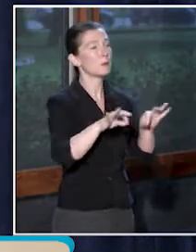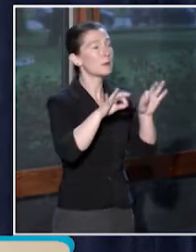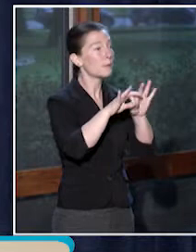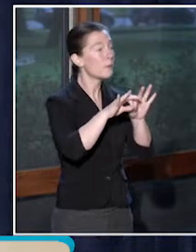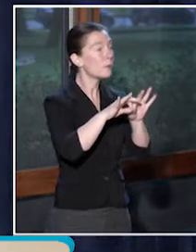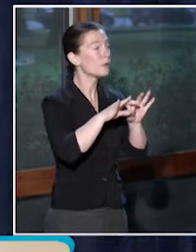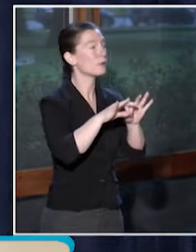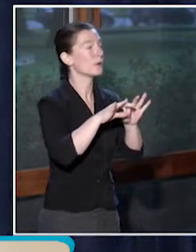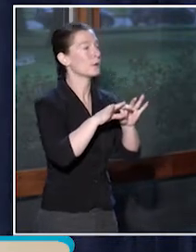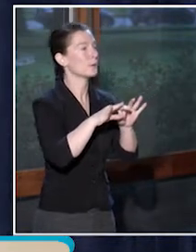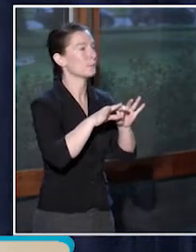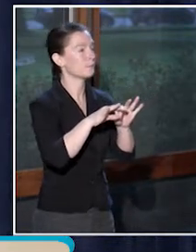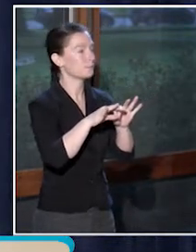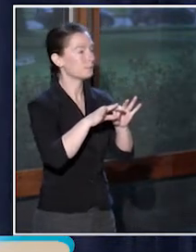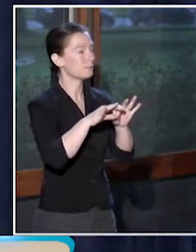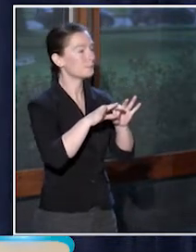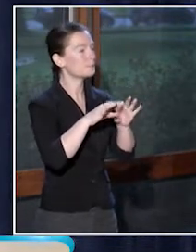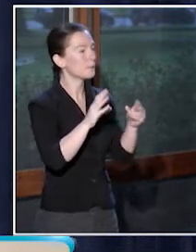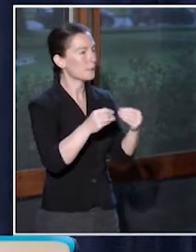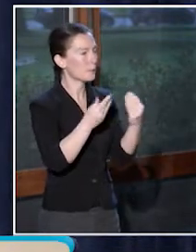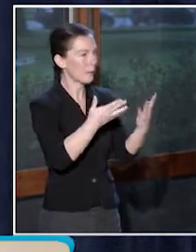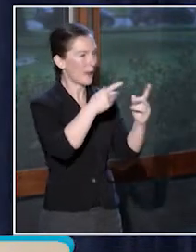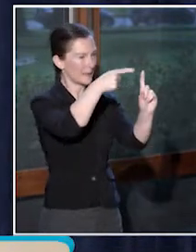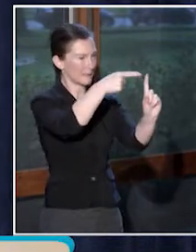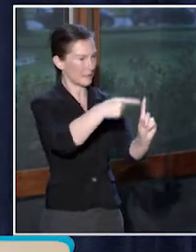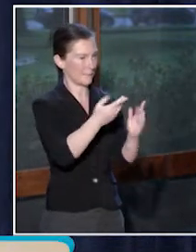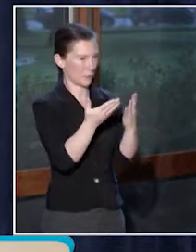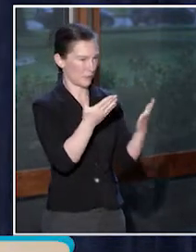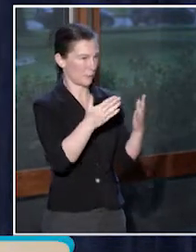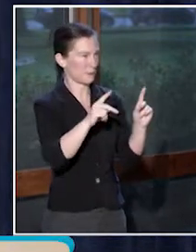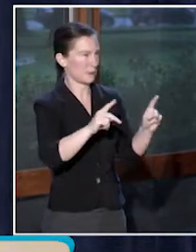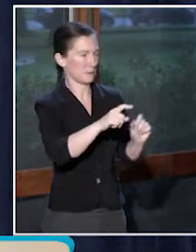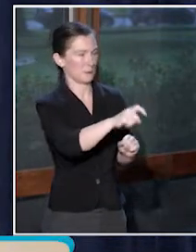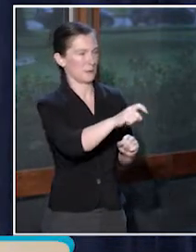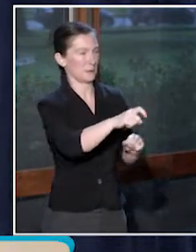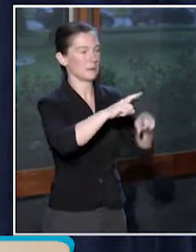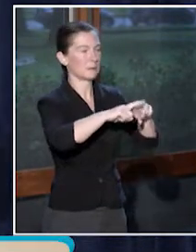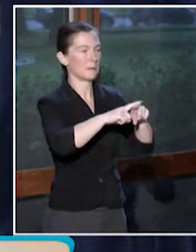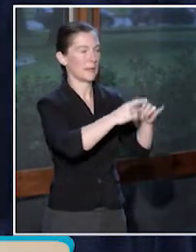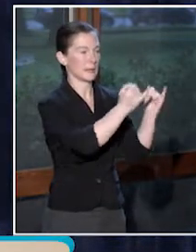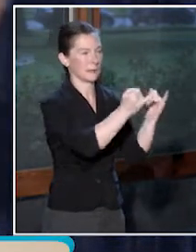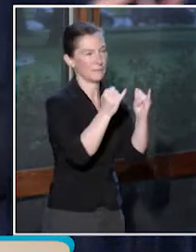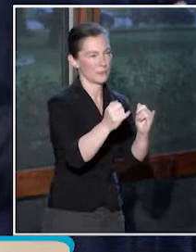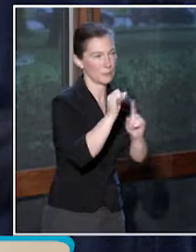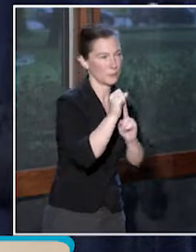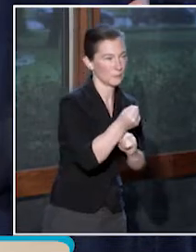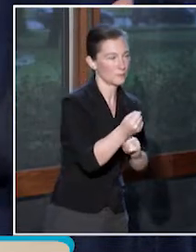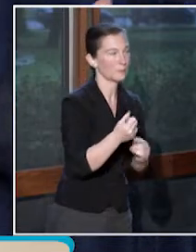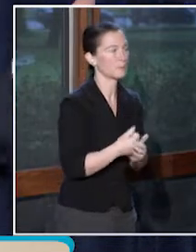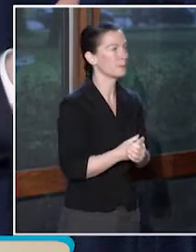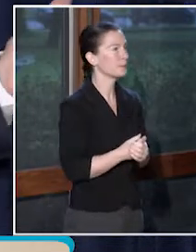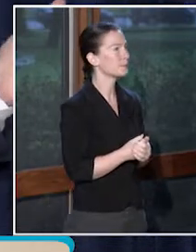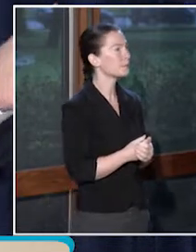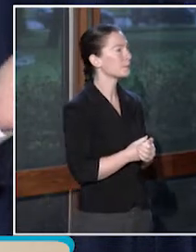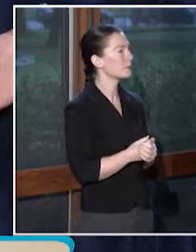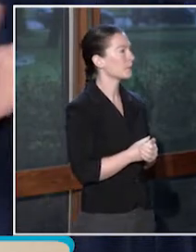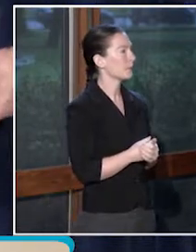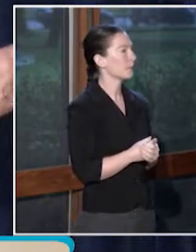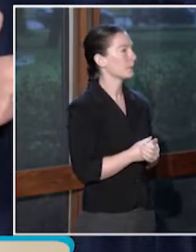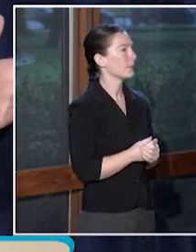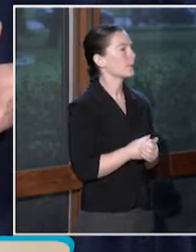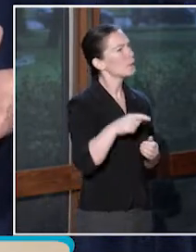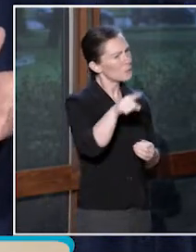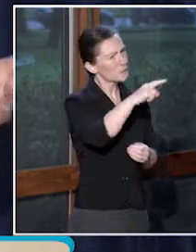the specific services they need based on their individual situation. As you know, people are homeless for a